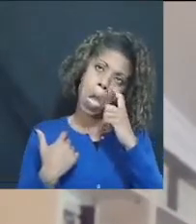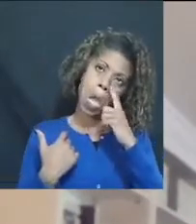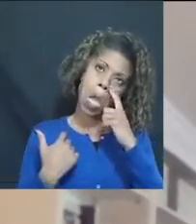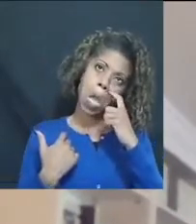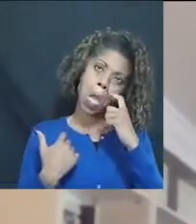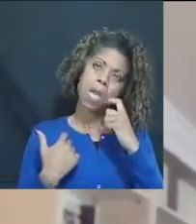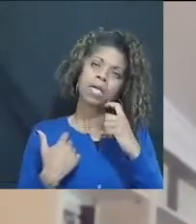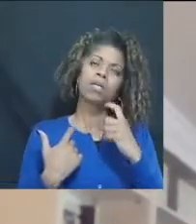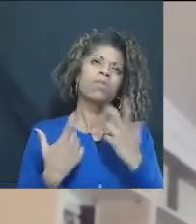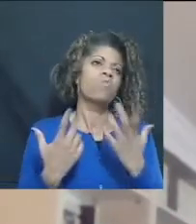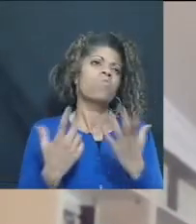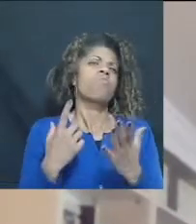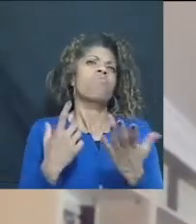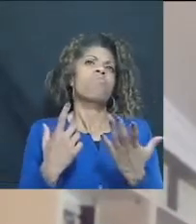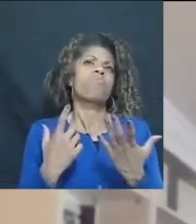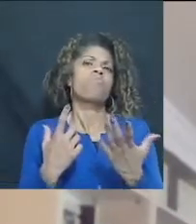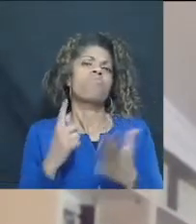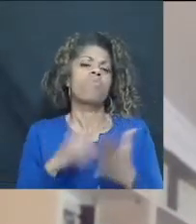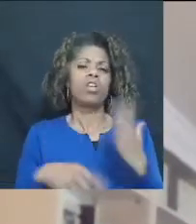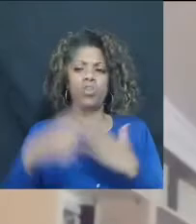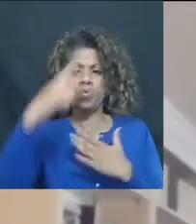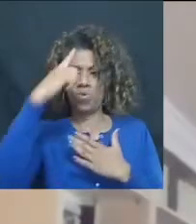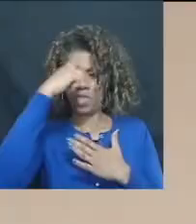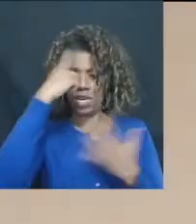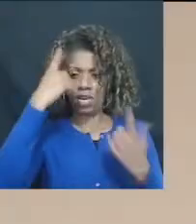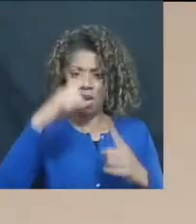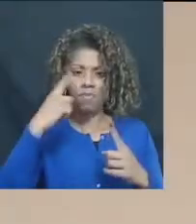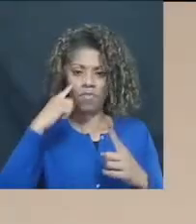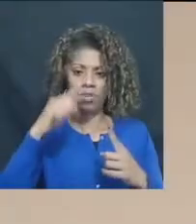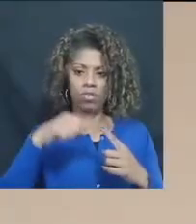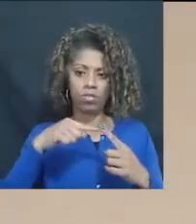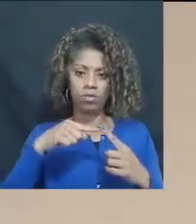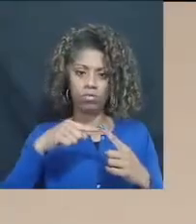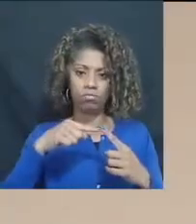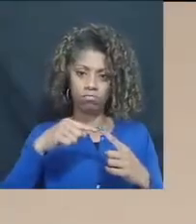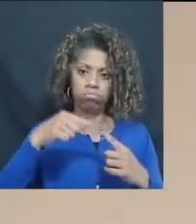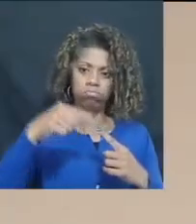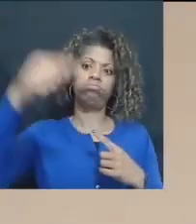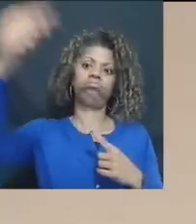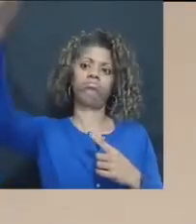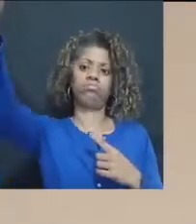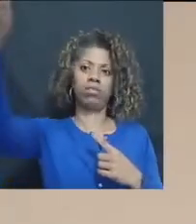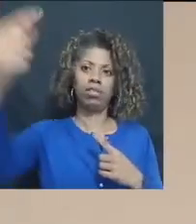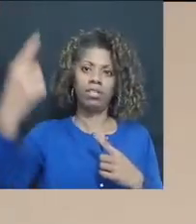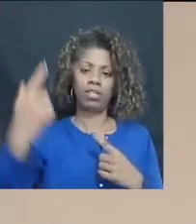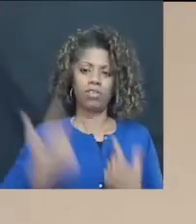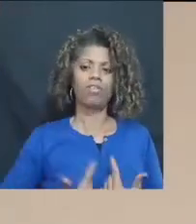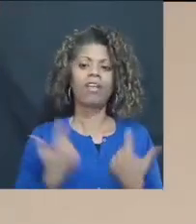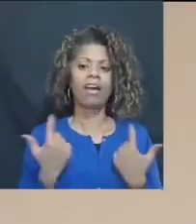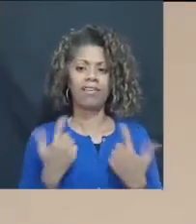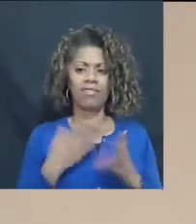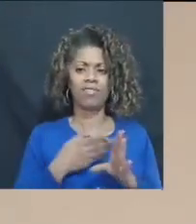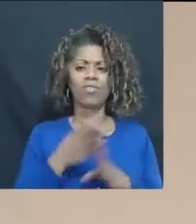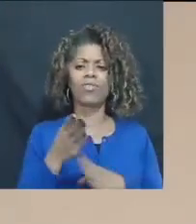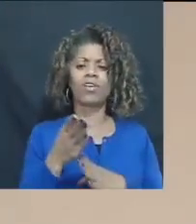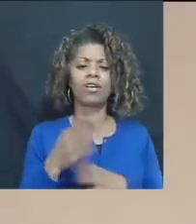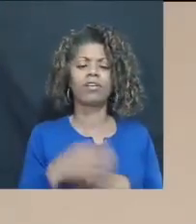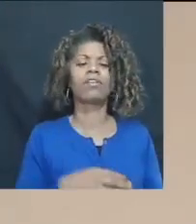success that you've seen across your career? Yeah, Pontiac is a place that is like